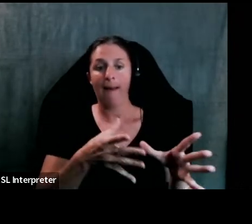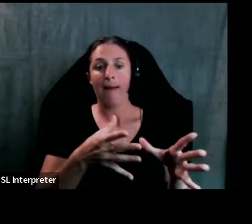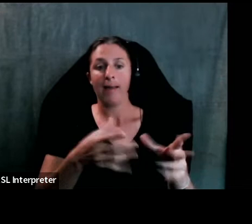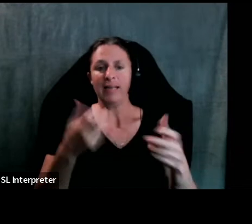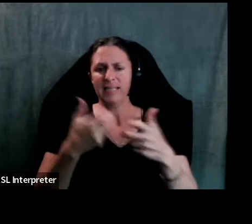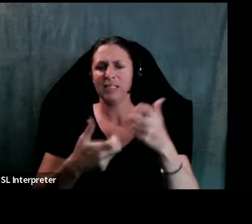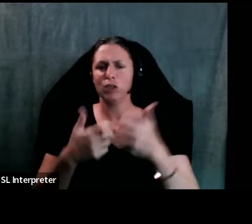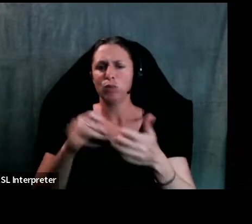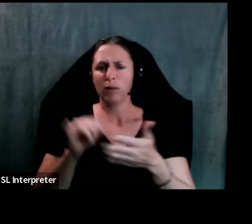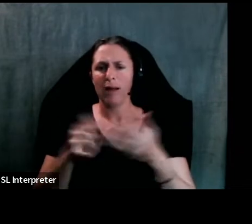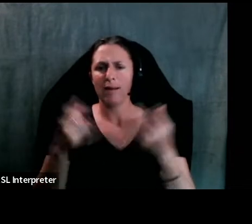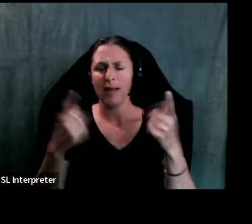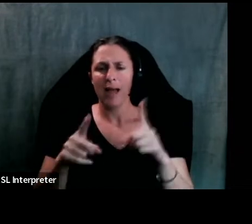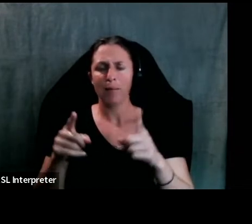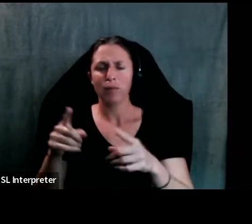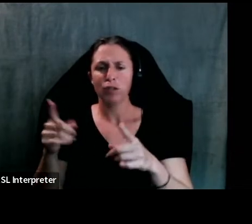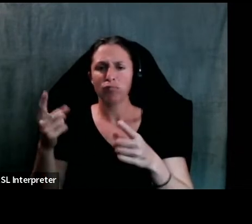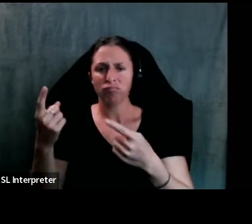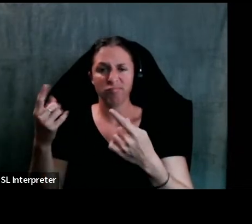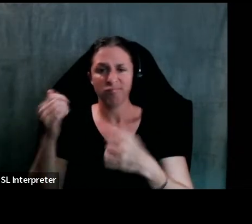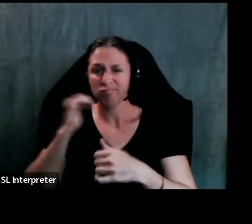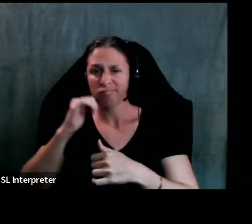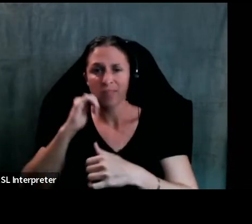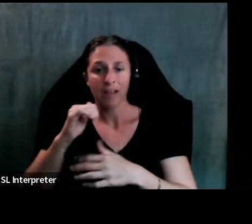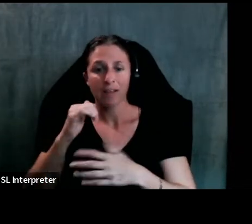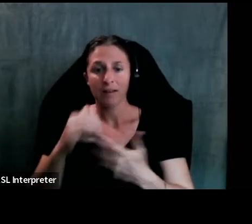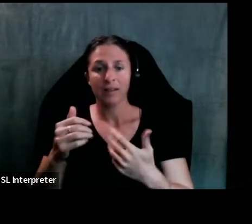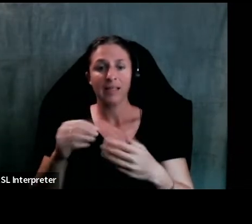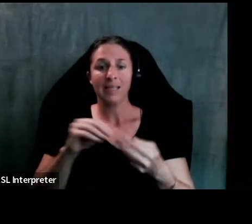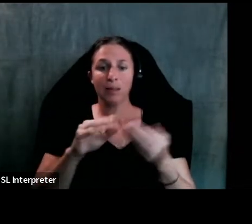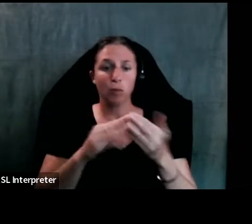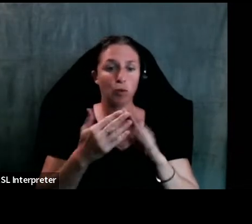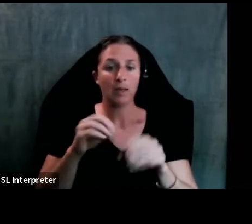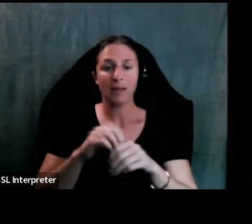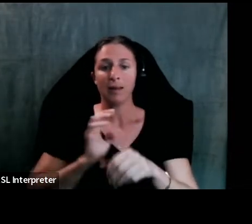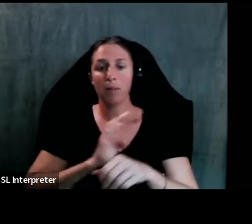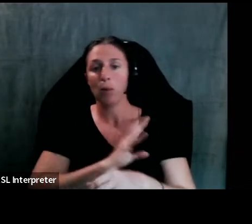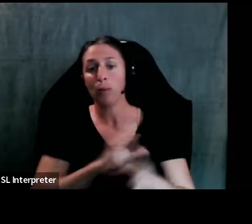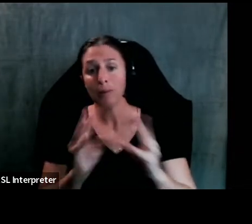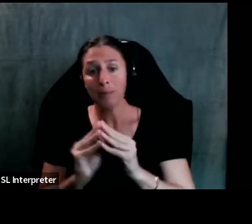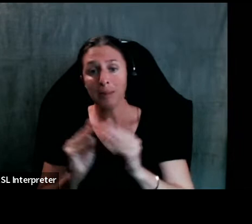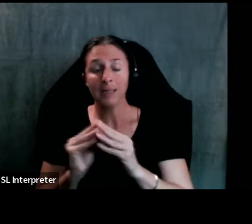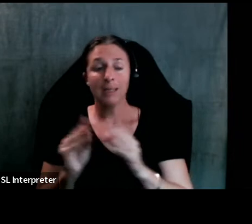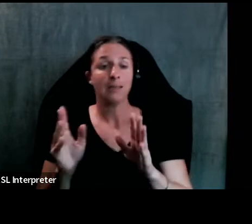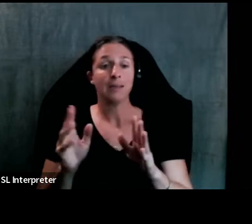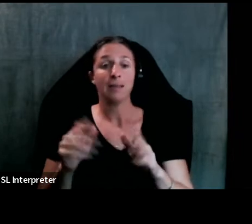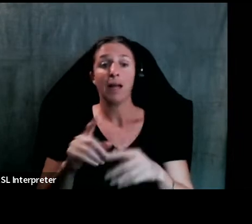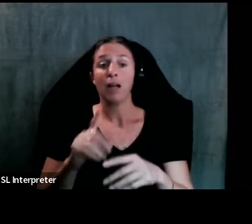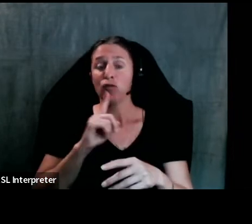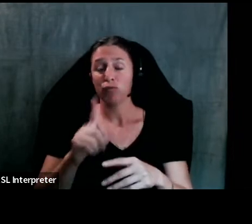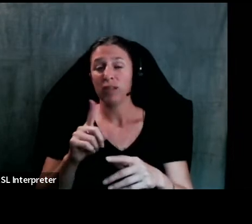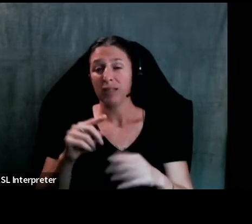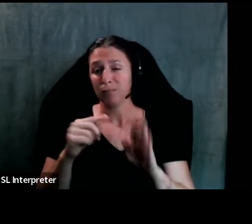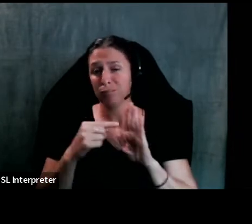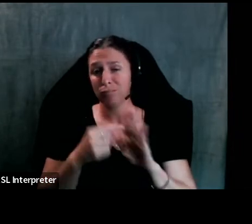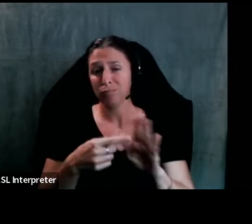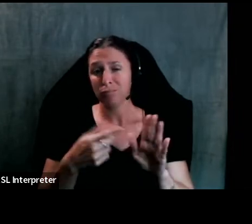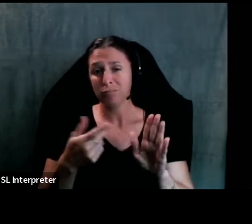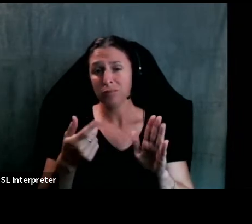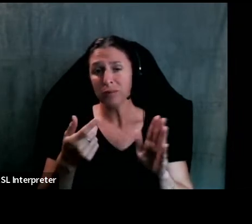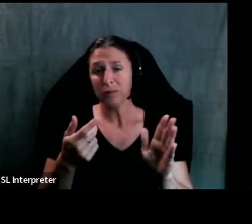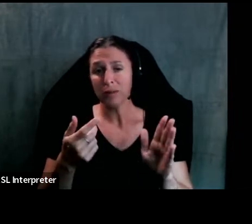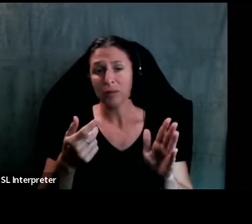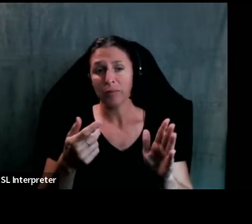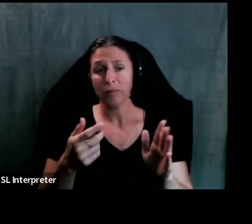regularly in the community, in the board meetings, and then I'm going to really touch upon what